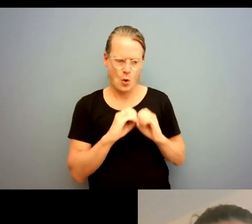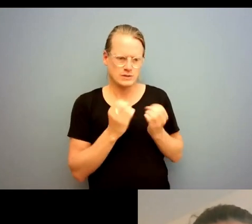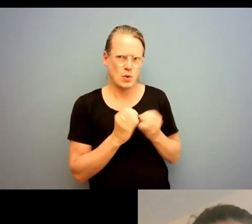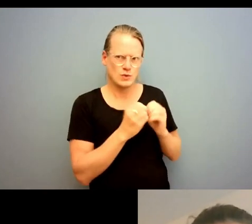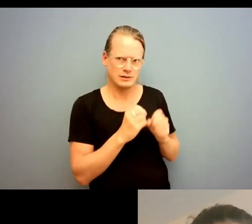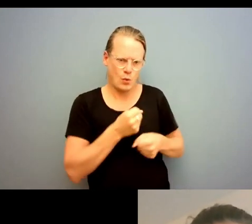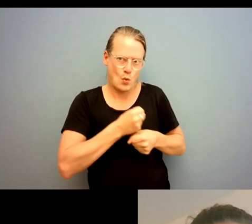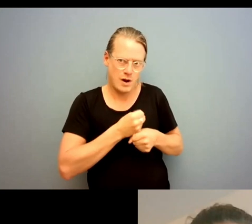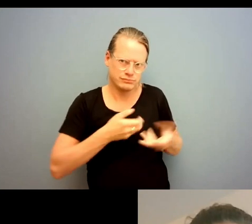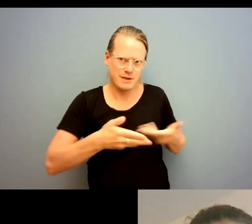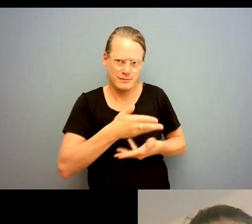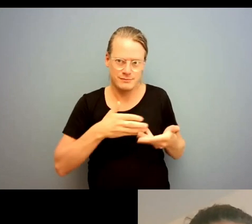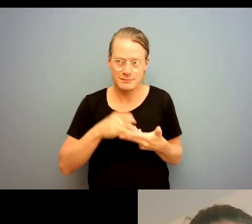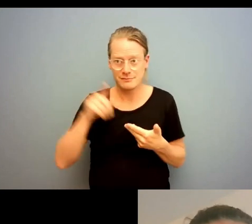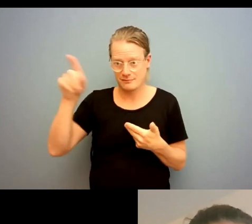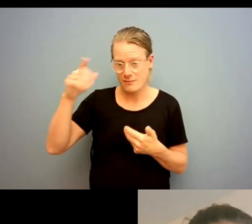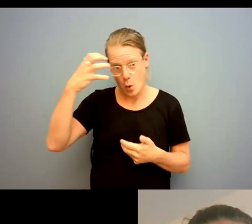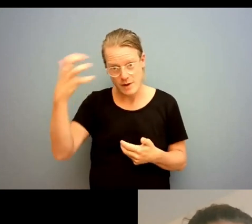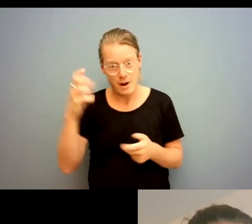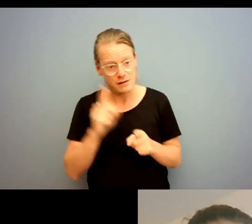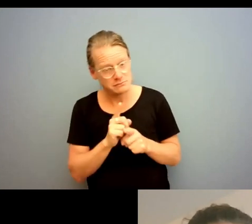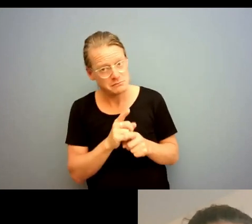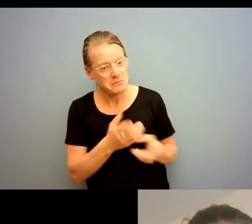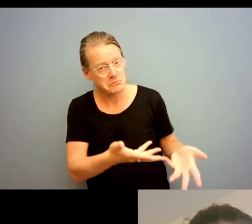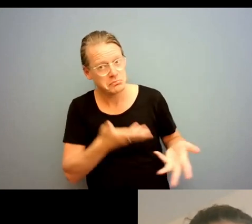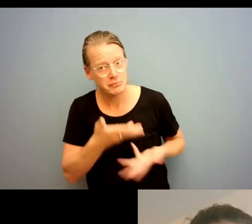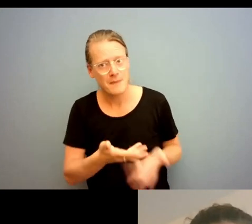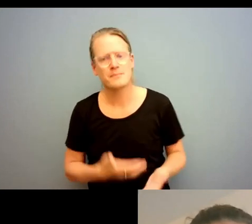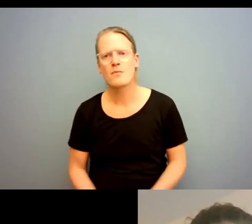when Christina was a handicapped spokesman, we